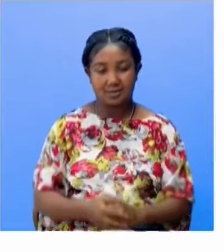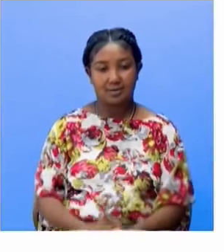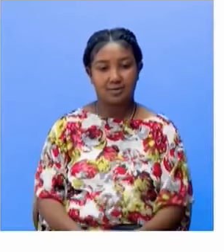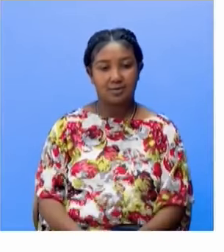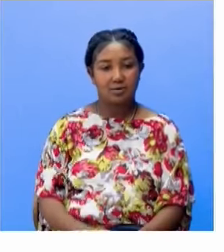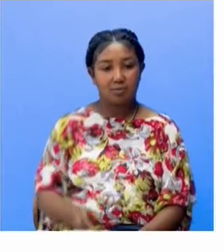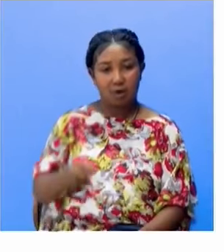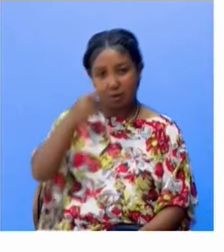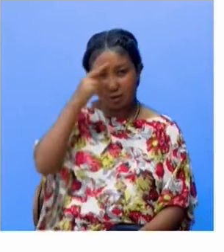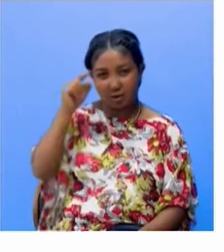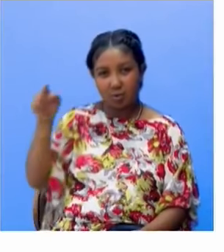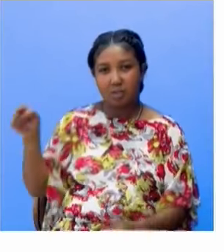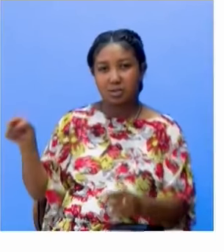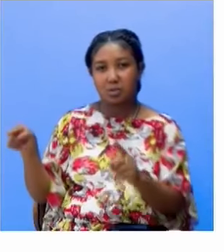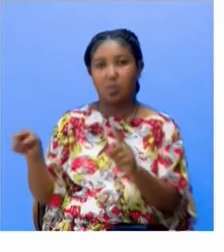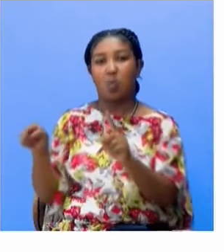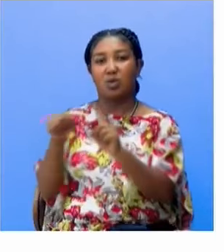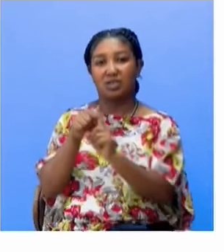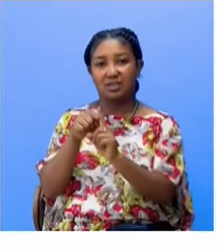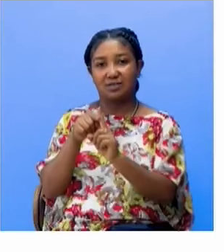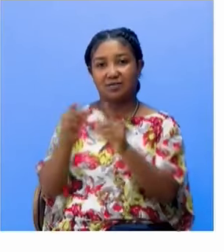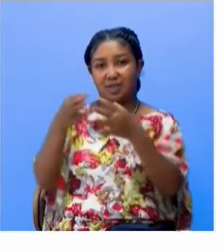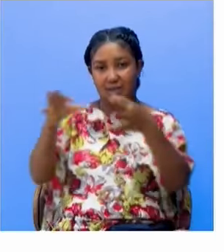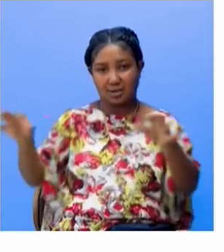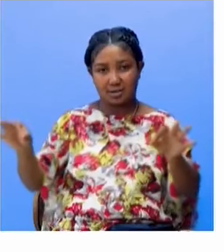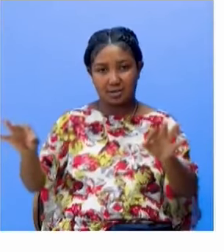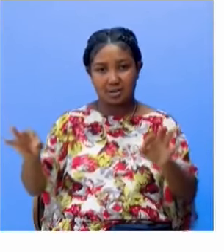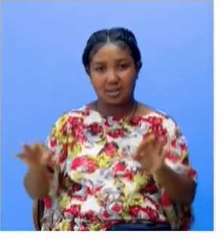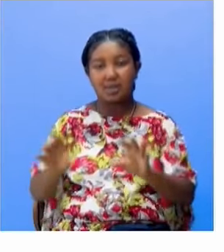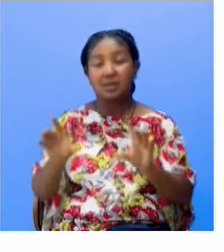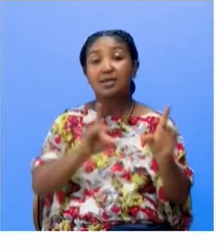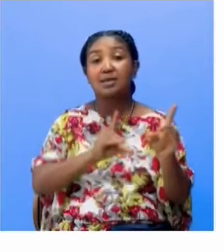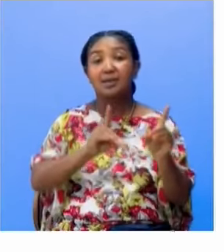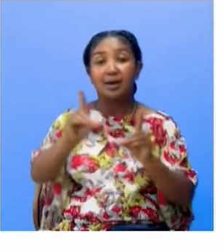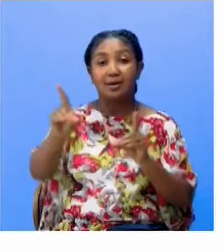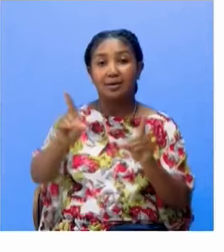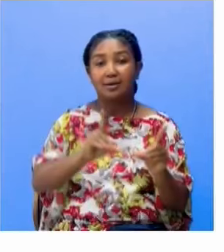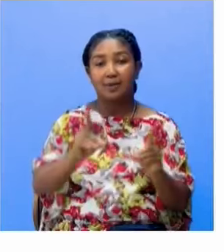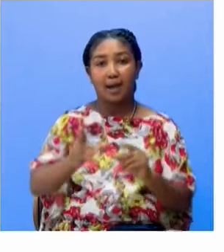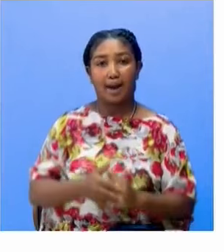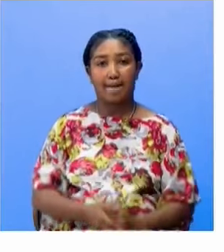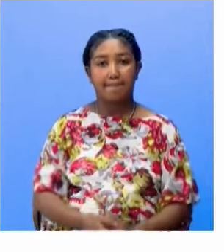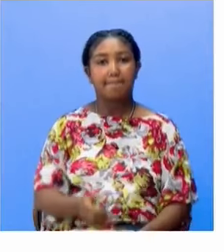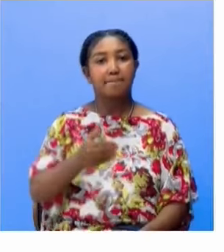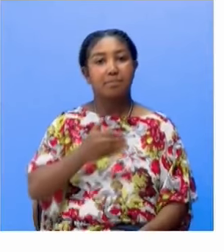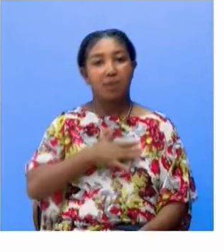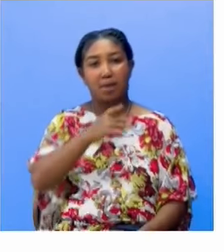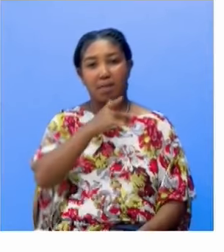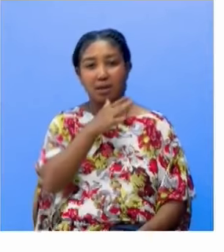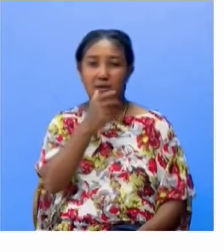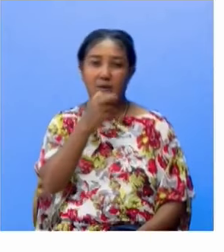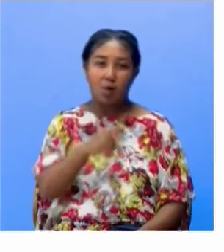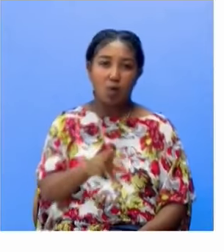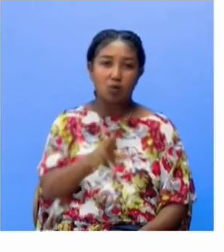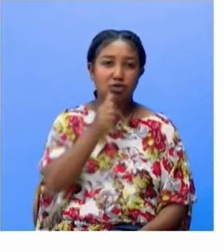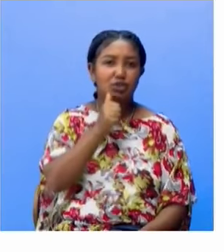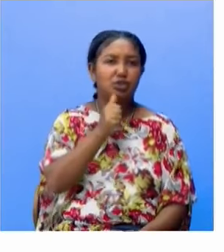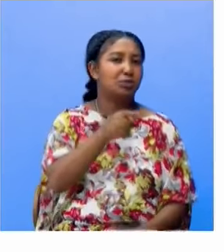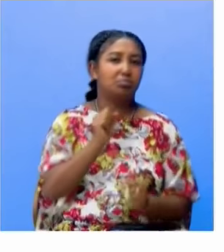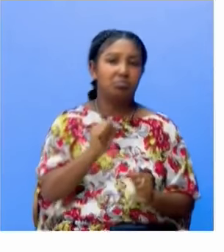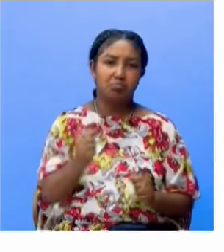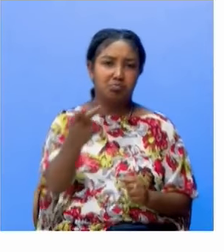this one is positive or affirmative sentence. Did my mother, or she can be